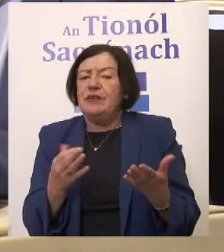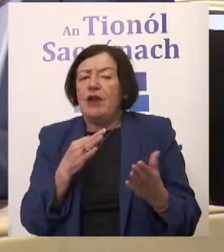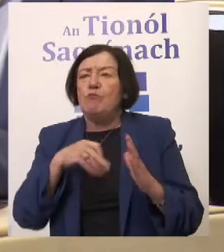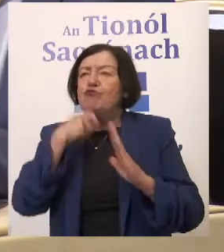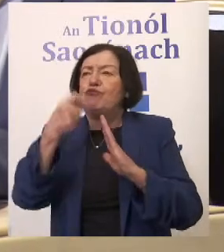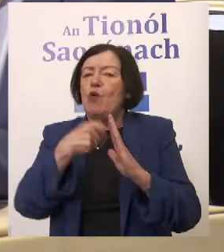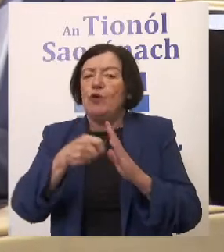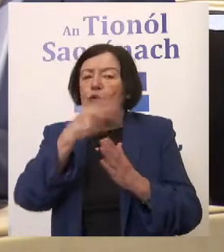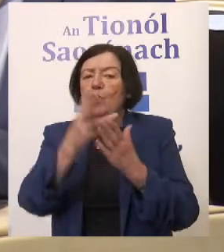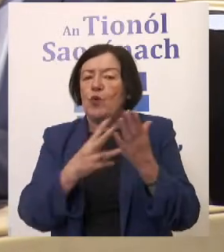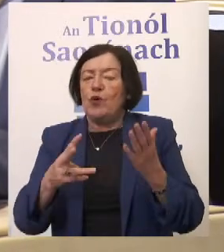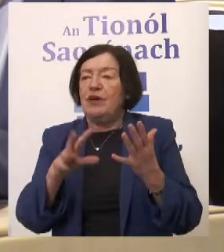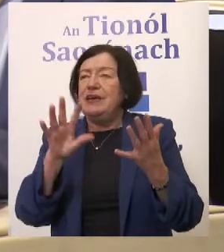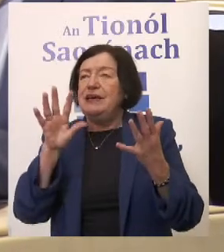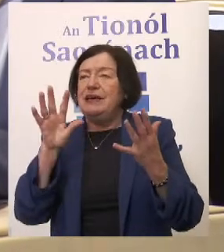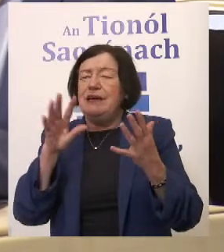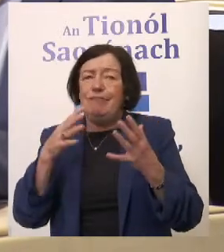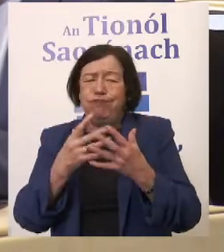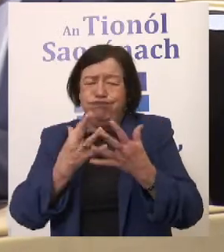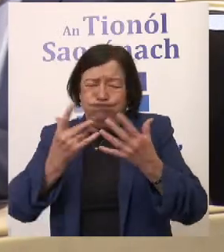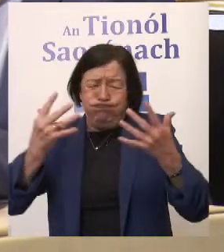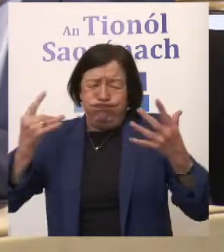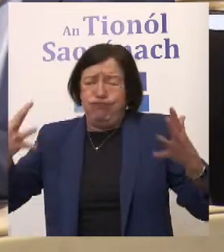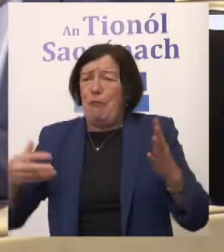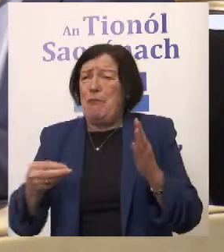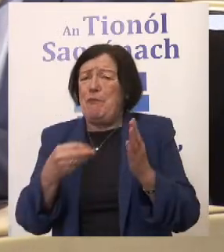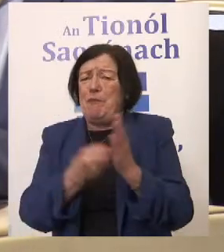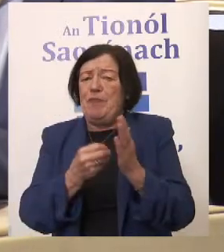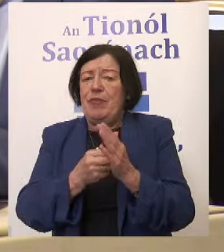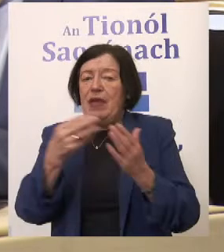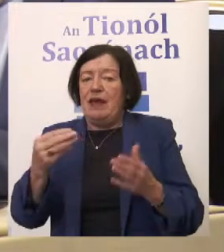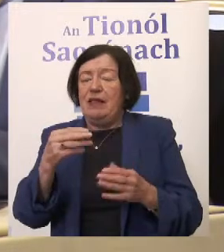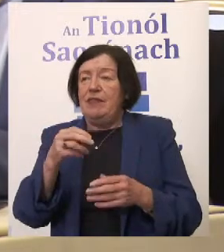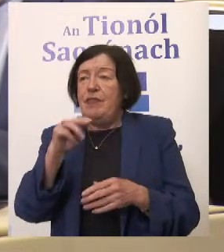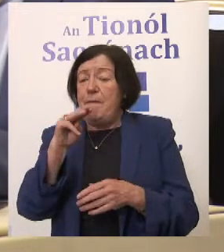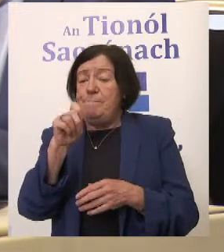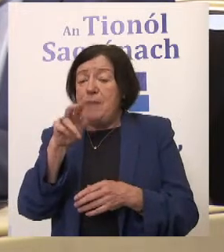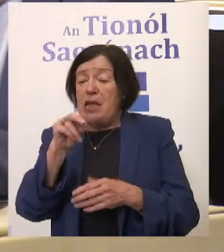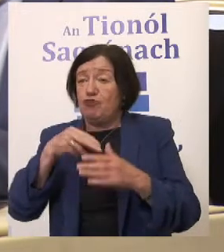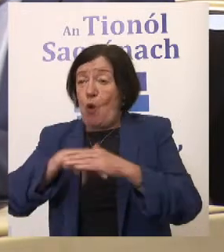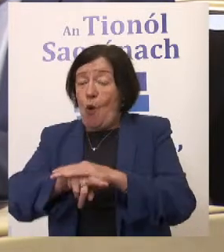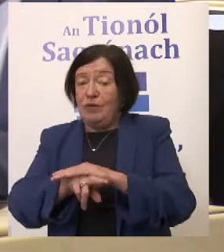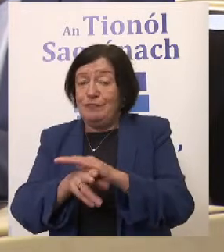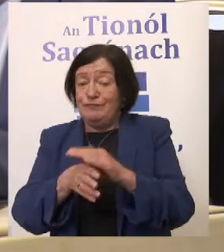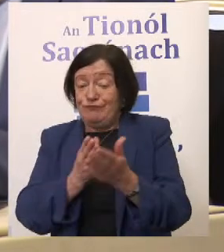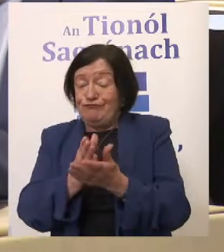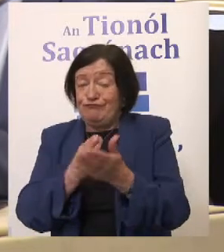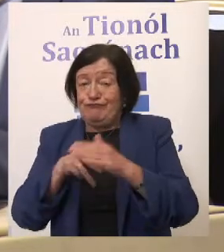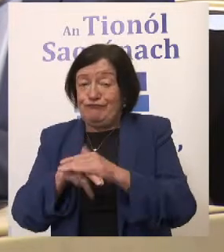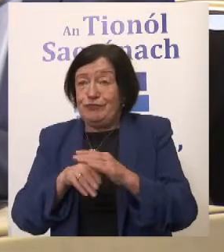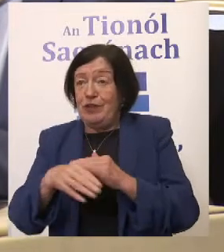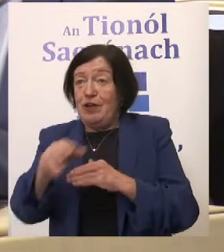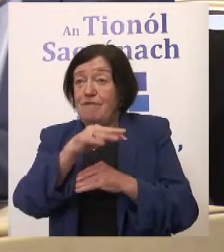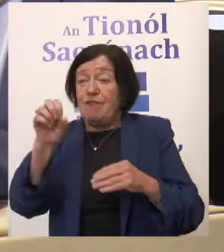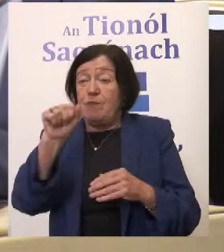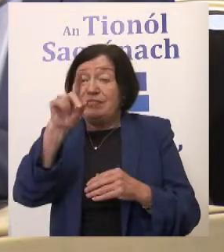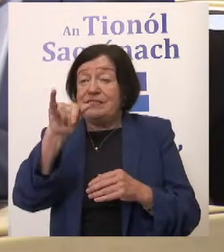projects which are worth tens of billions, if we were to get the metro from from Sandyford to here,